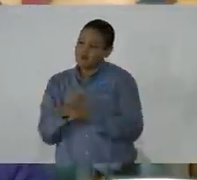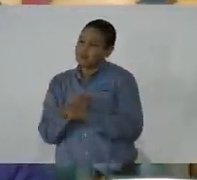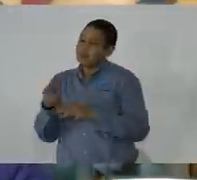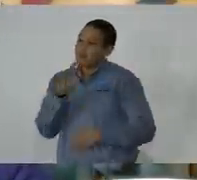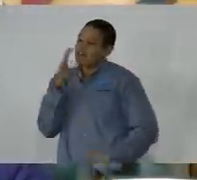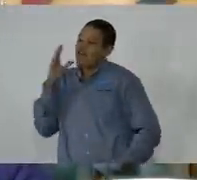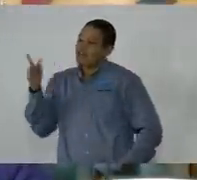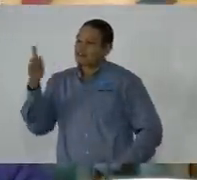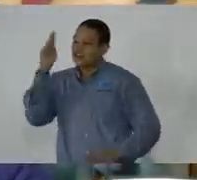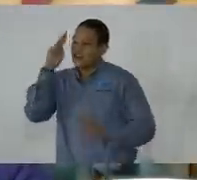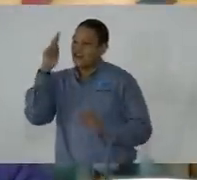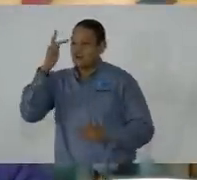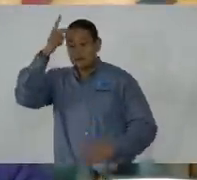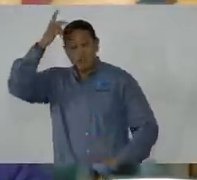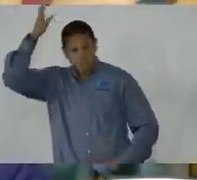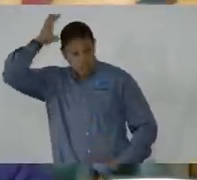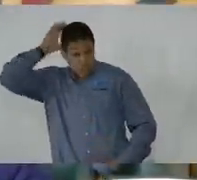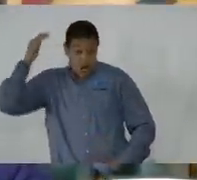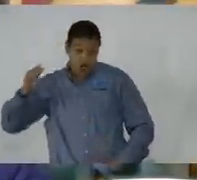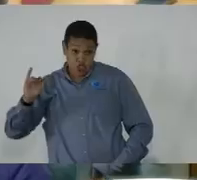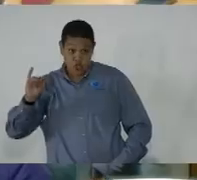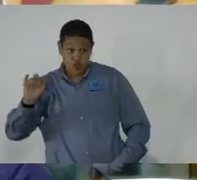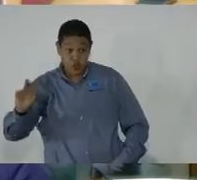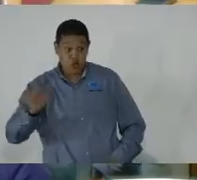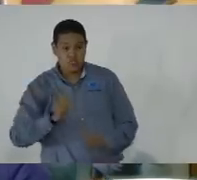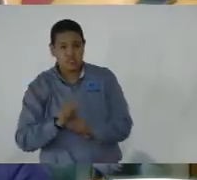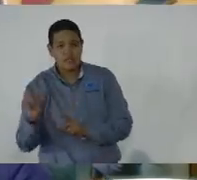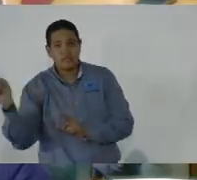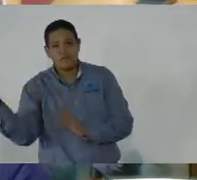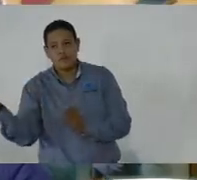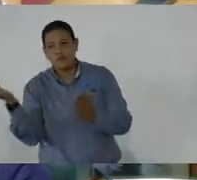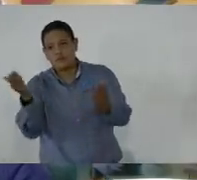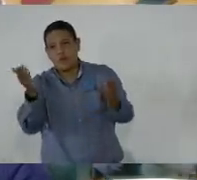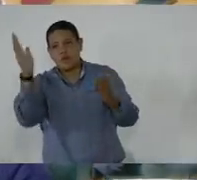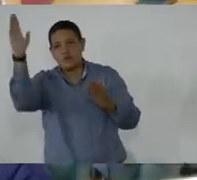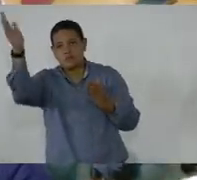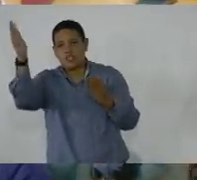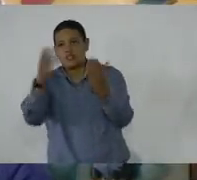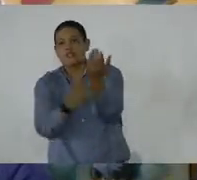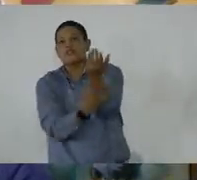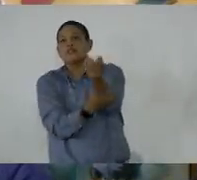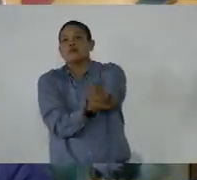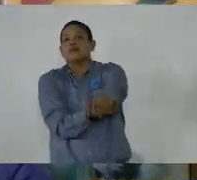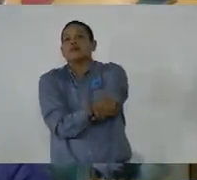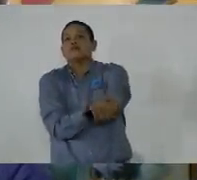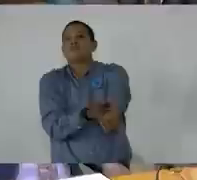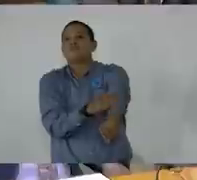the Honorable Pearnel Charles Jr., be asked to make his presentation.